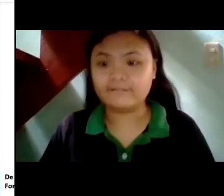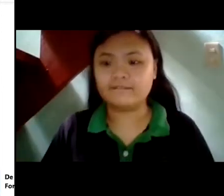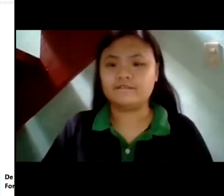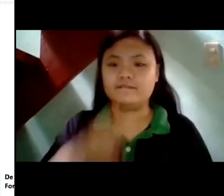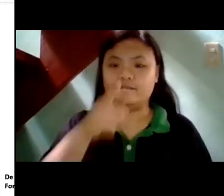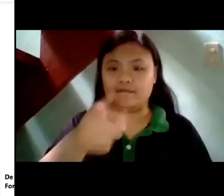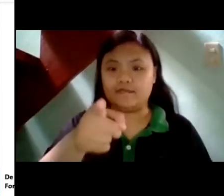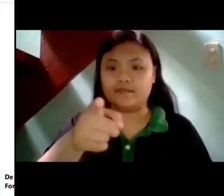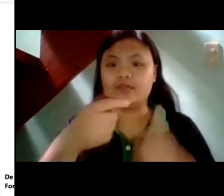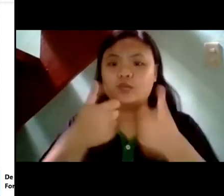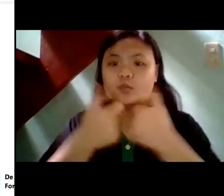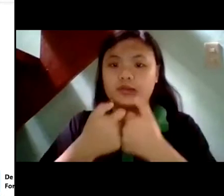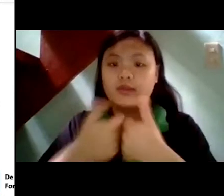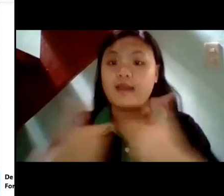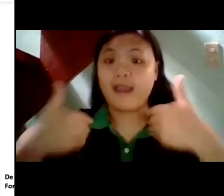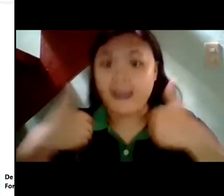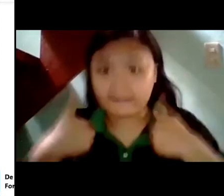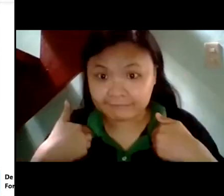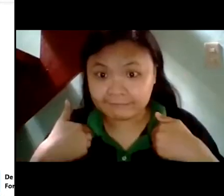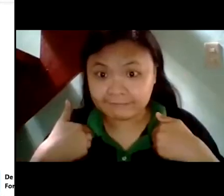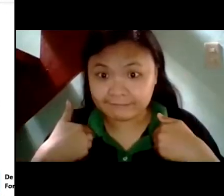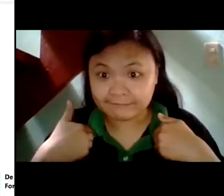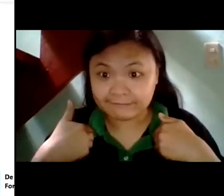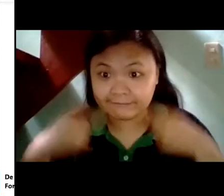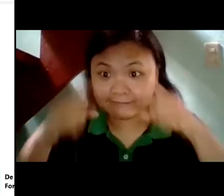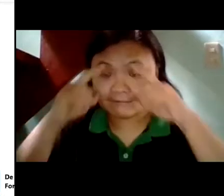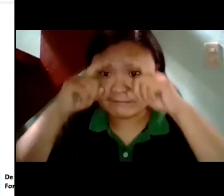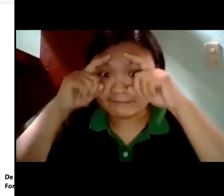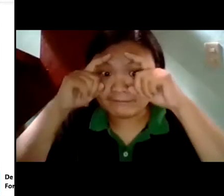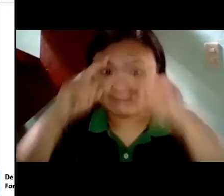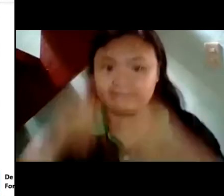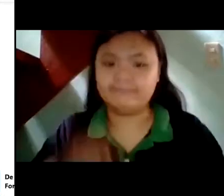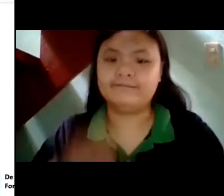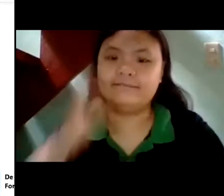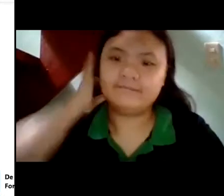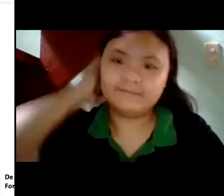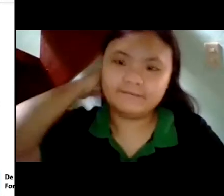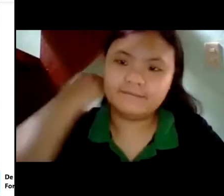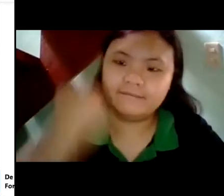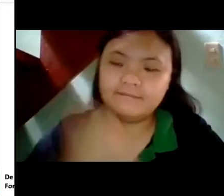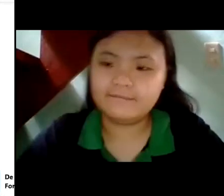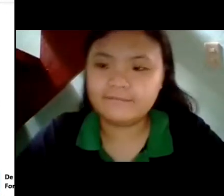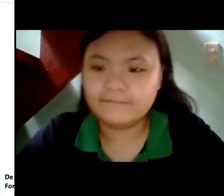Have. Okay. Do Yes. you have a sweetheart? Have Yes. with Yes.